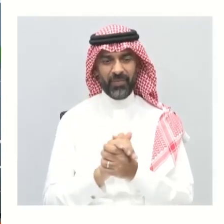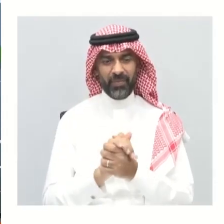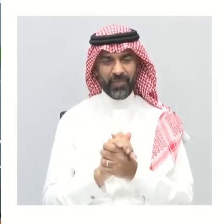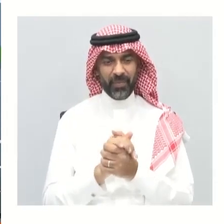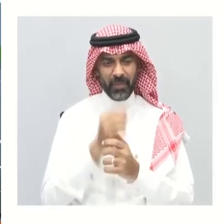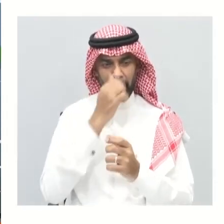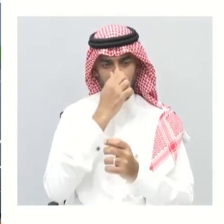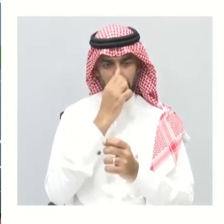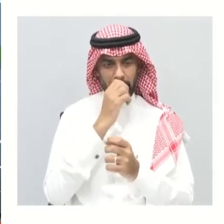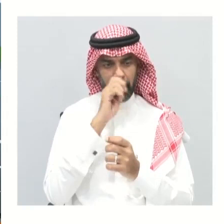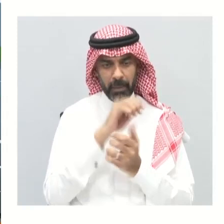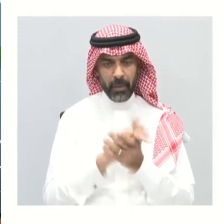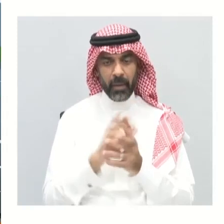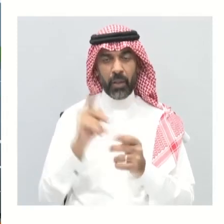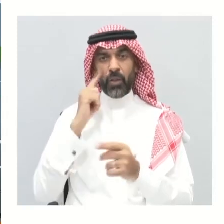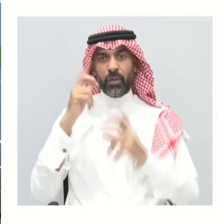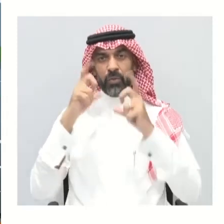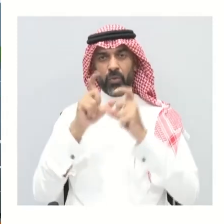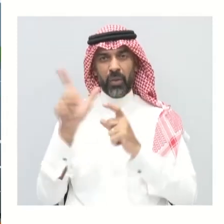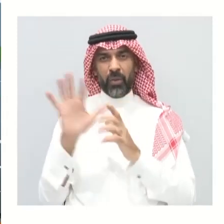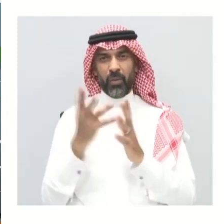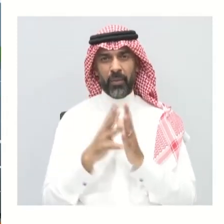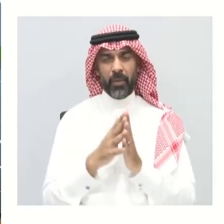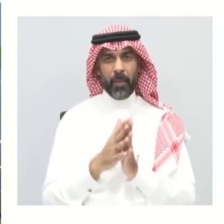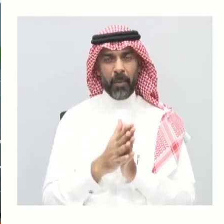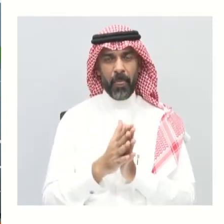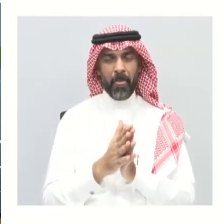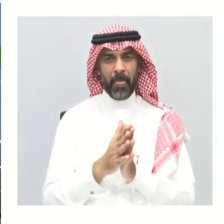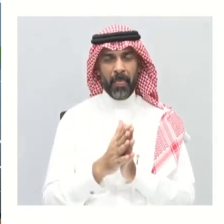So look at this picture, boys and girls. What do you see?